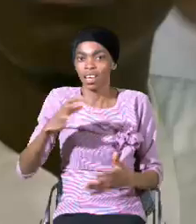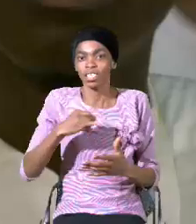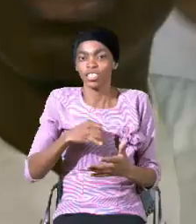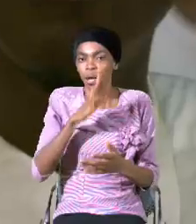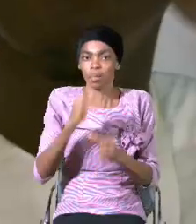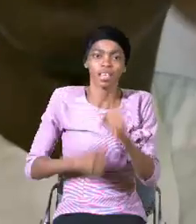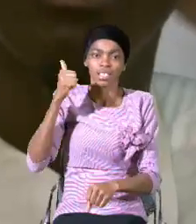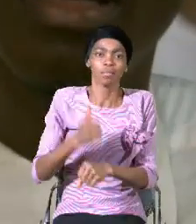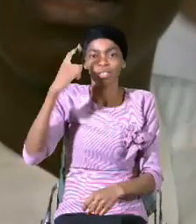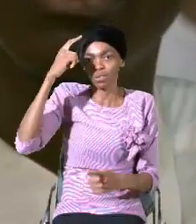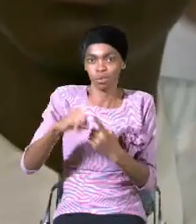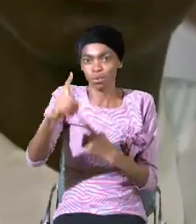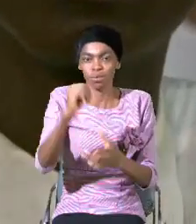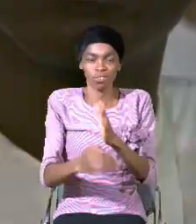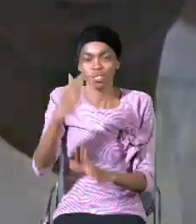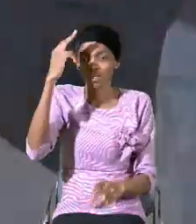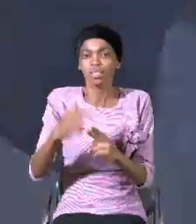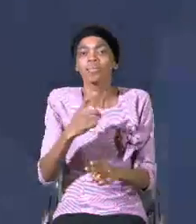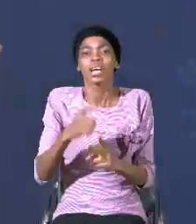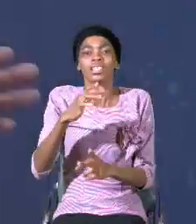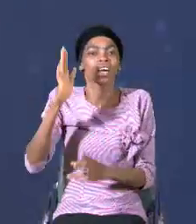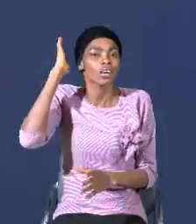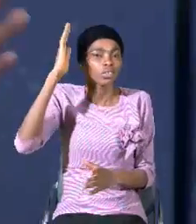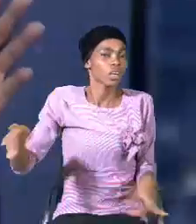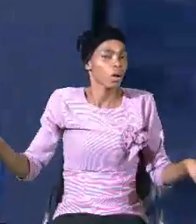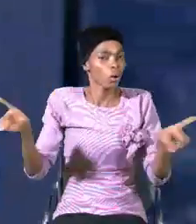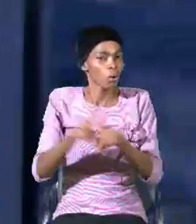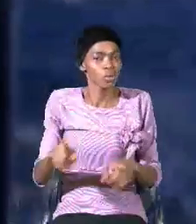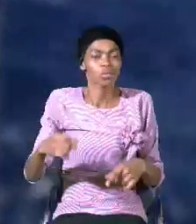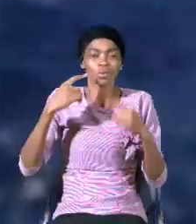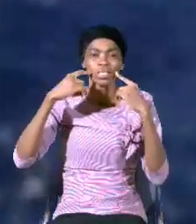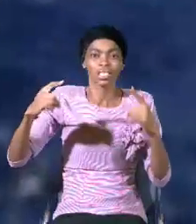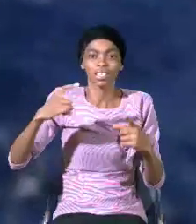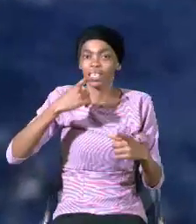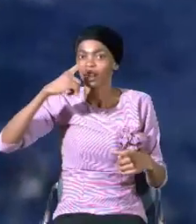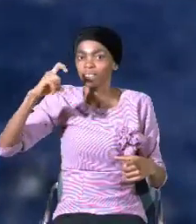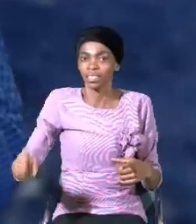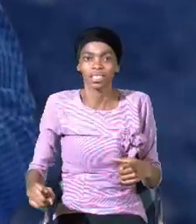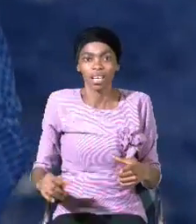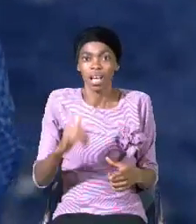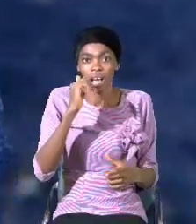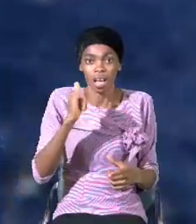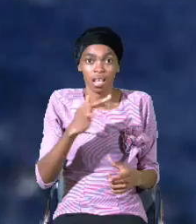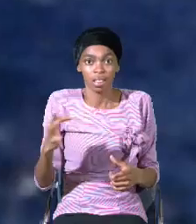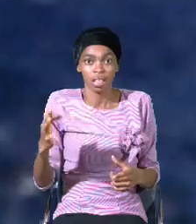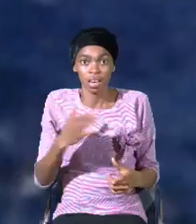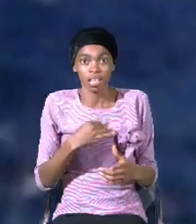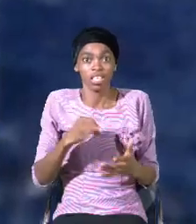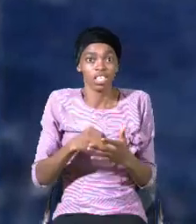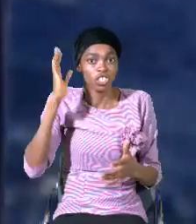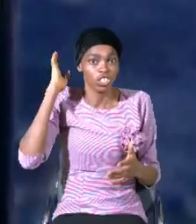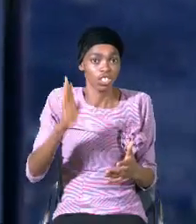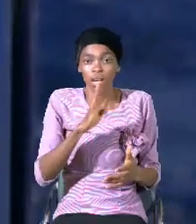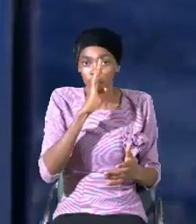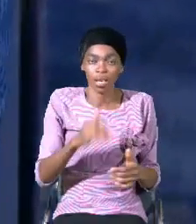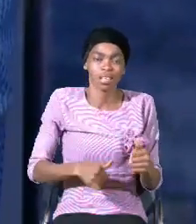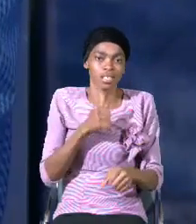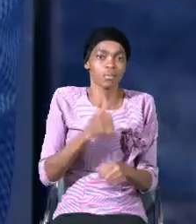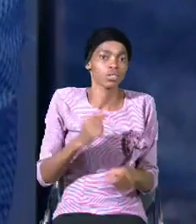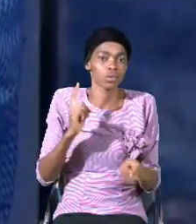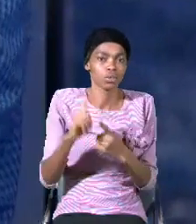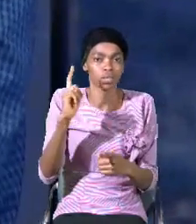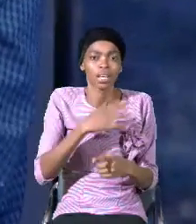thee. Thou shalt also decree a thing, and it shall be established unto thee, and the